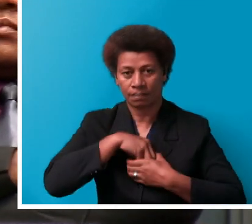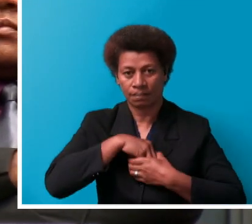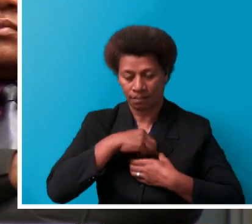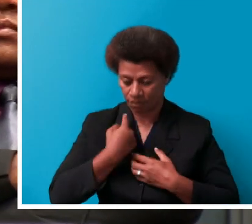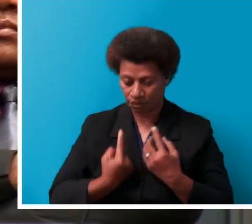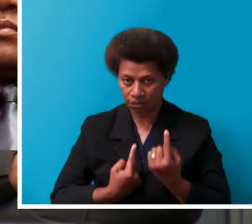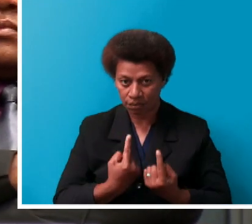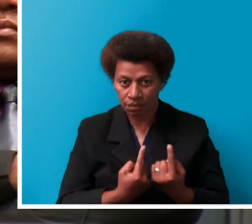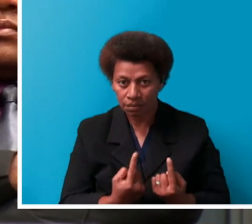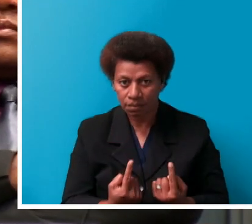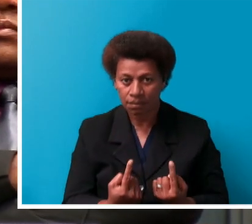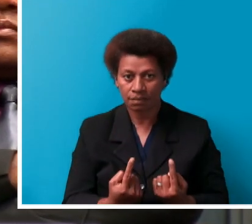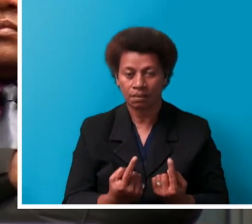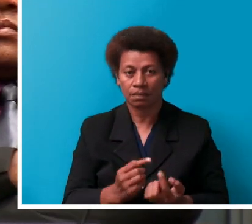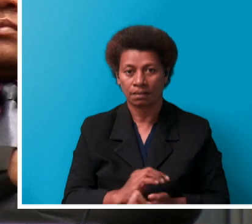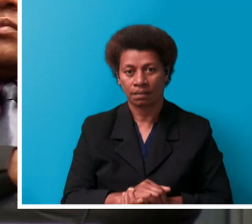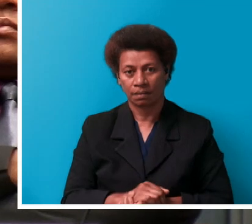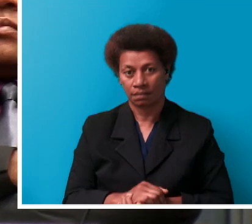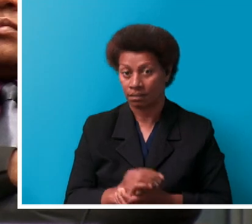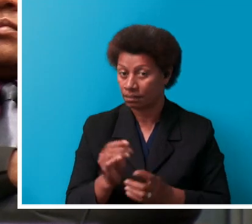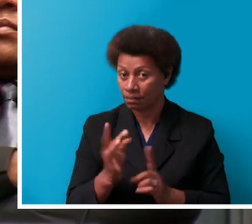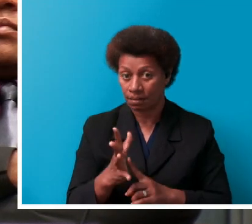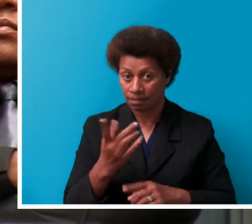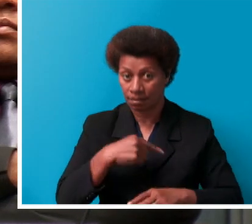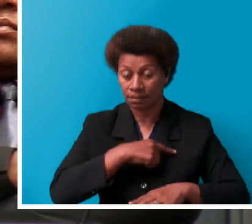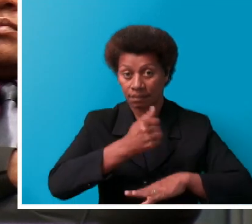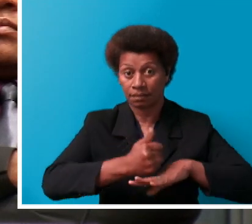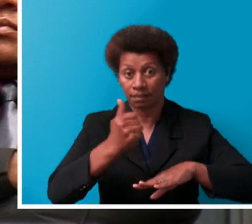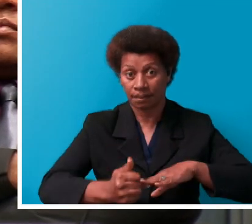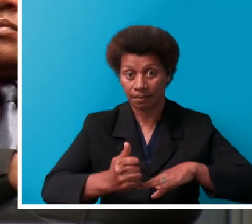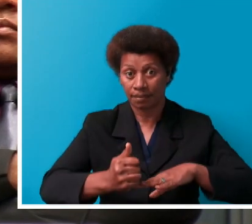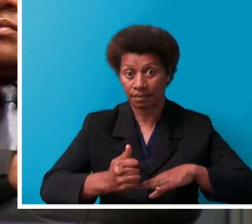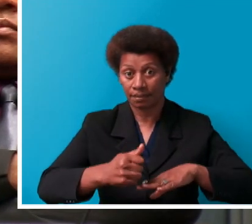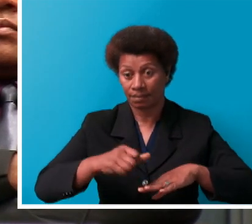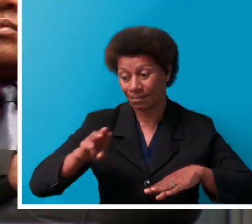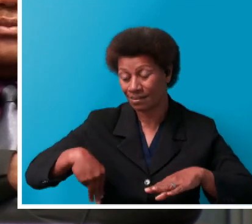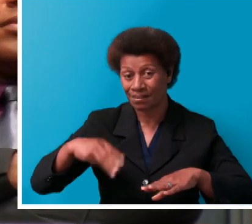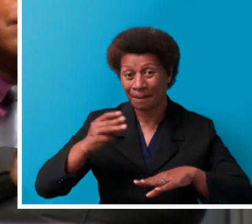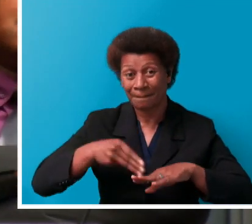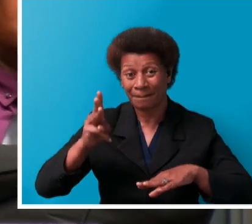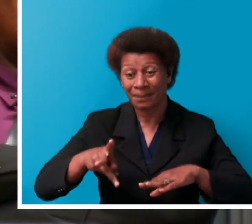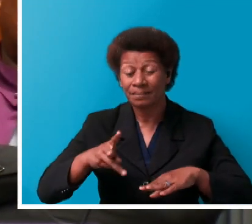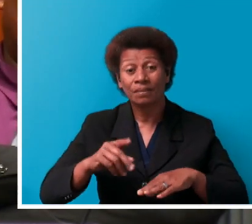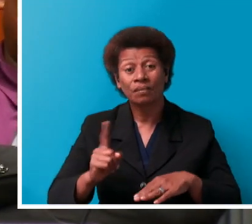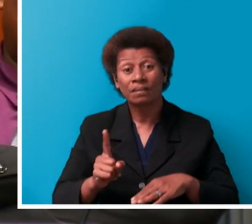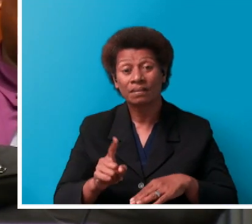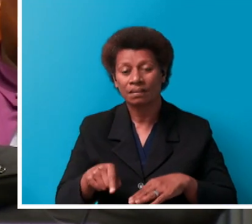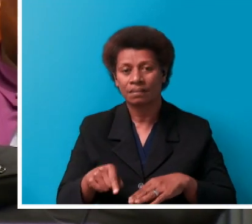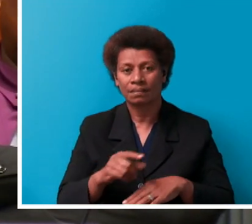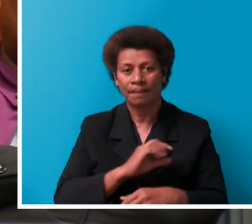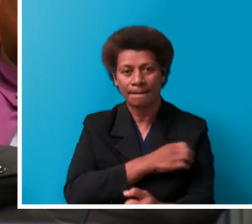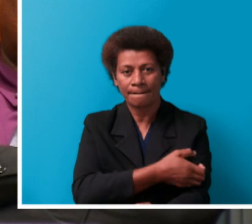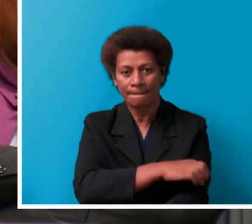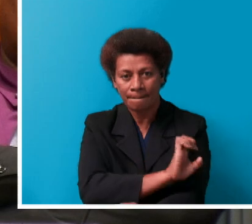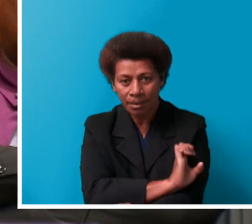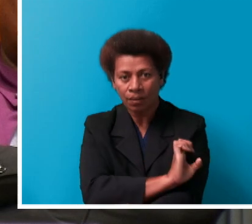is imperative that we as government and members of this august house empower our people to take control